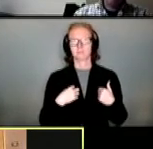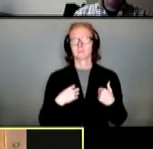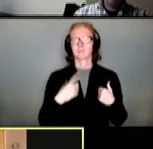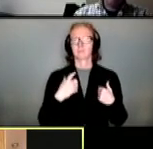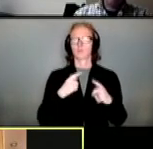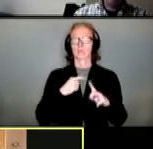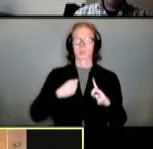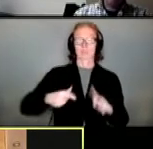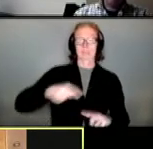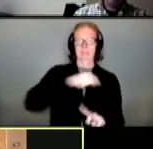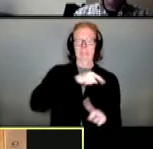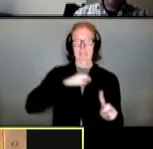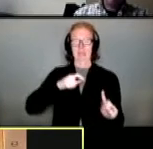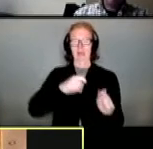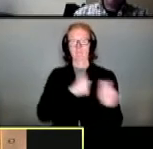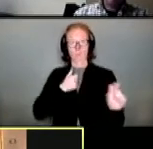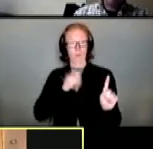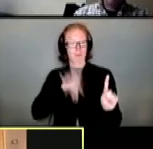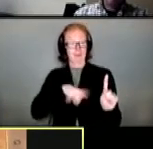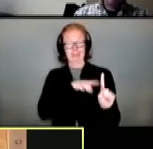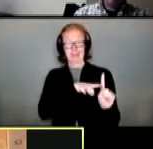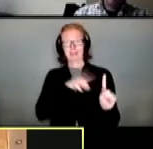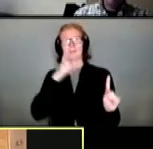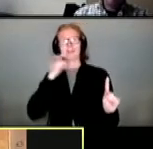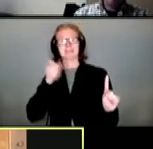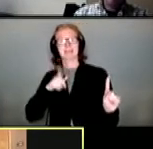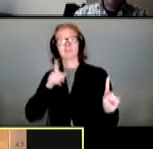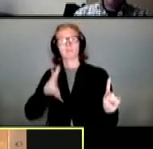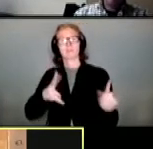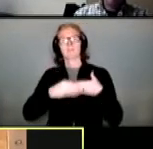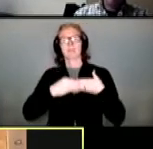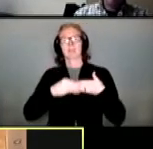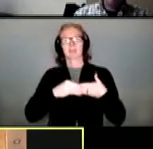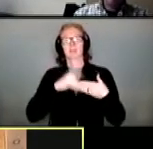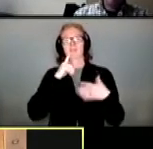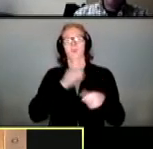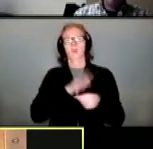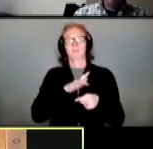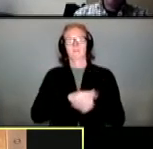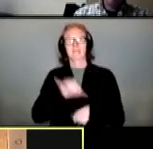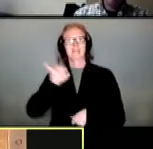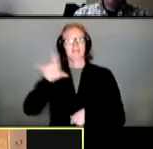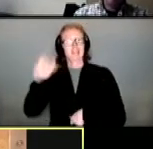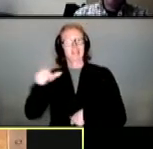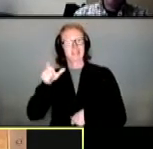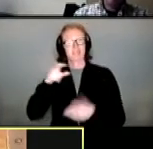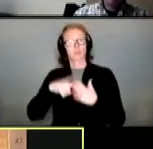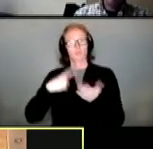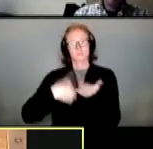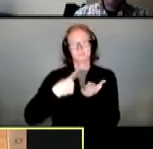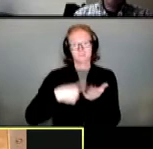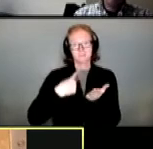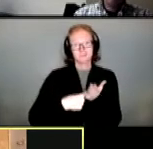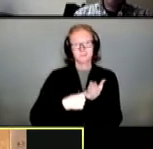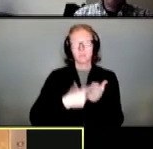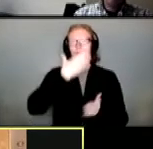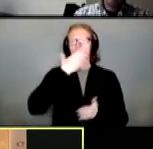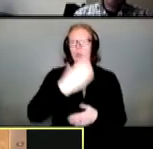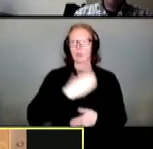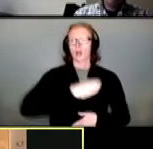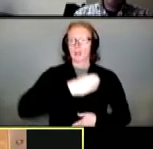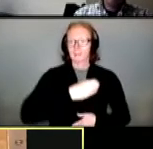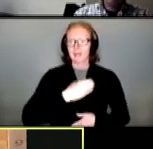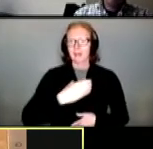the subject is that to leave myself room if at some point I can make a decent argument that